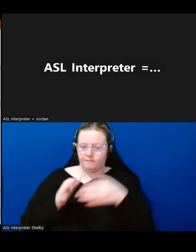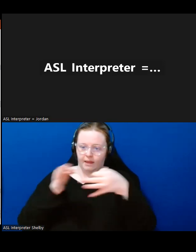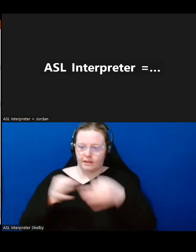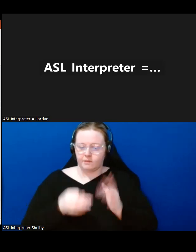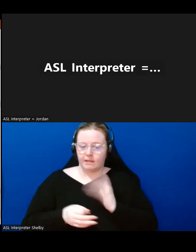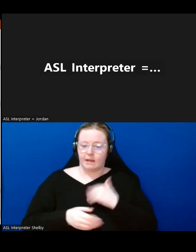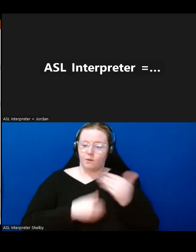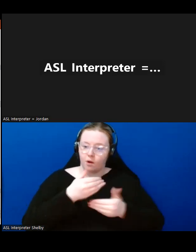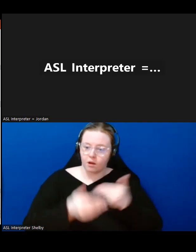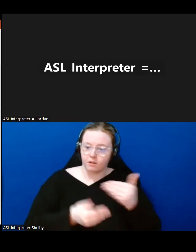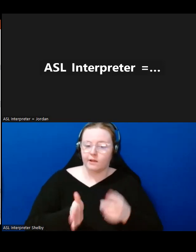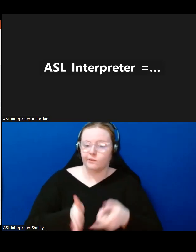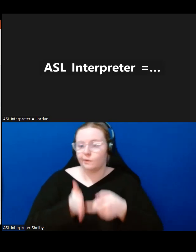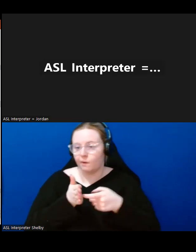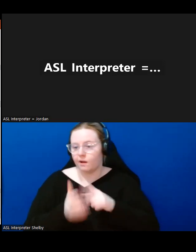criteria.